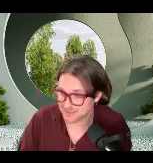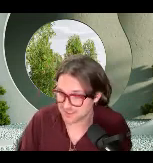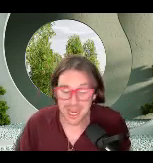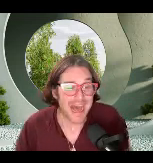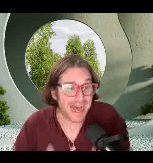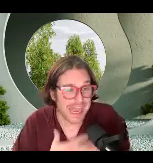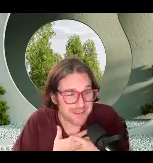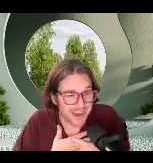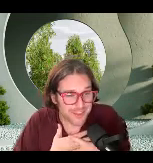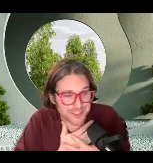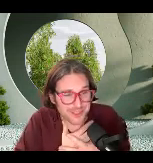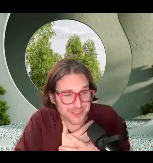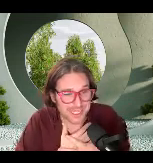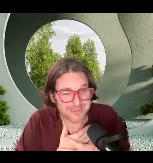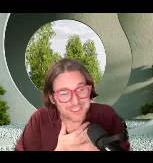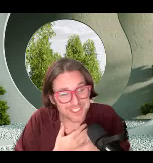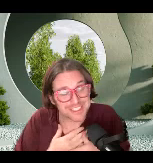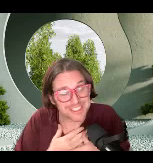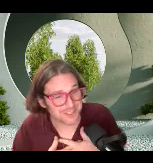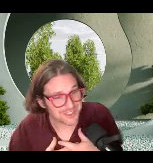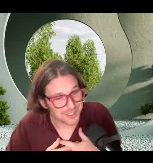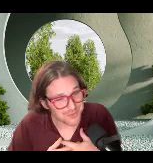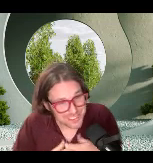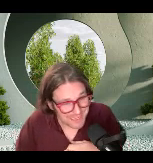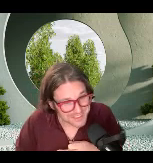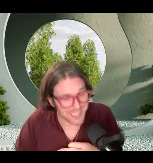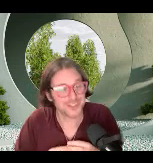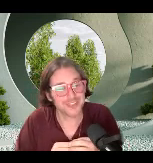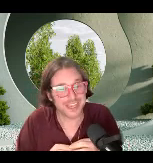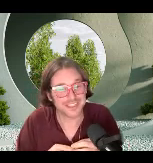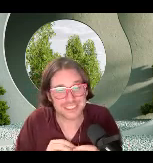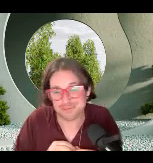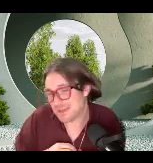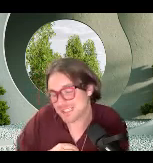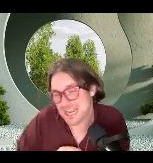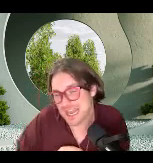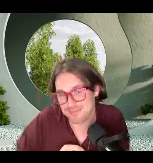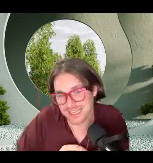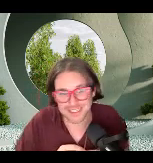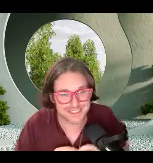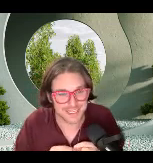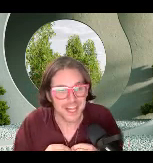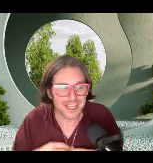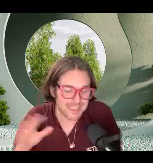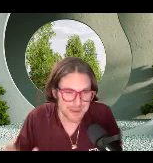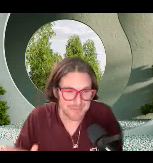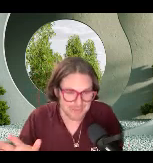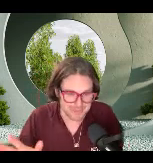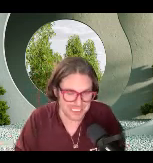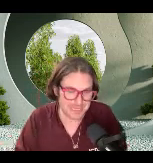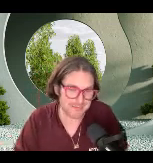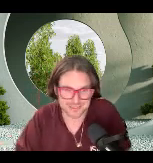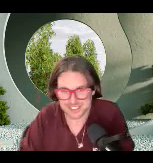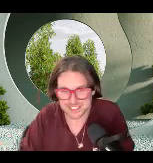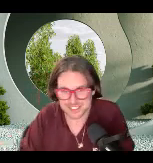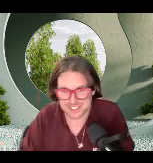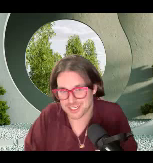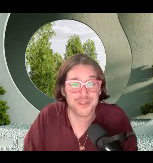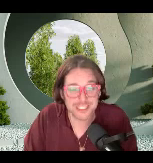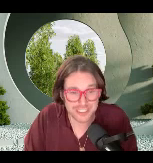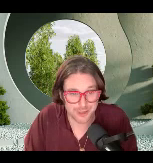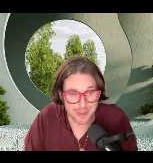like to showcase is I am a father to a child with special needs. And so what you just heard was my son, who likes to sometimes get on my meetings. And luckily my mom is watching